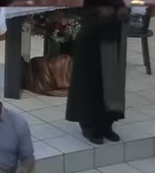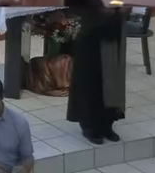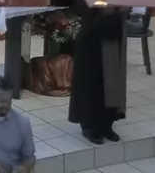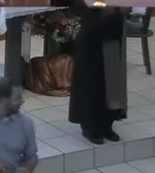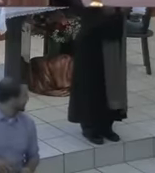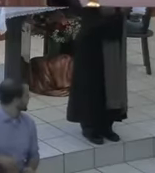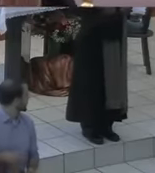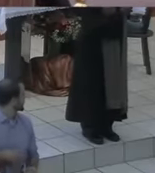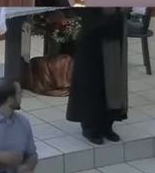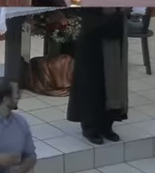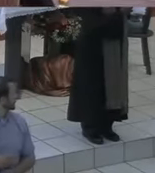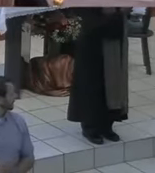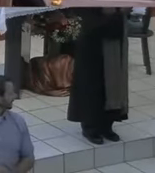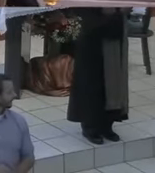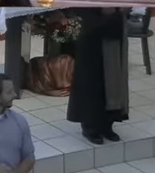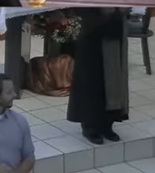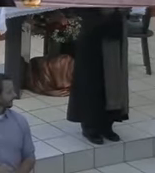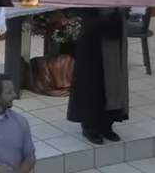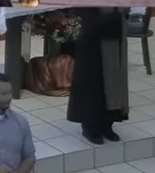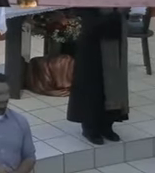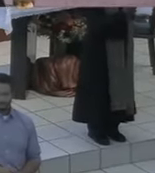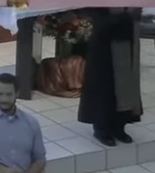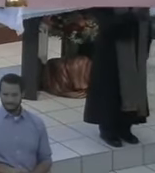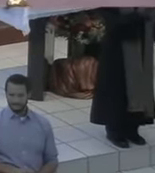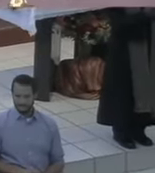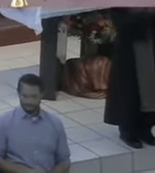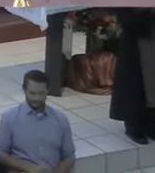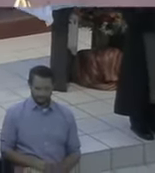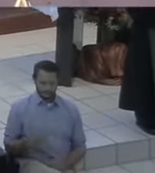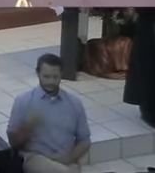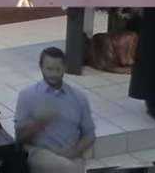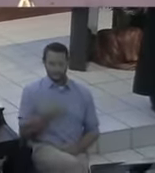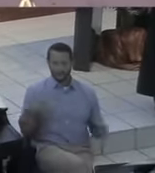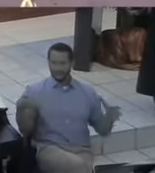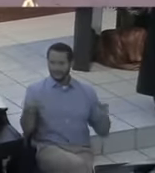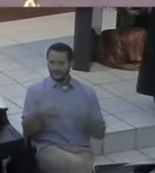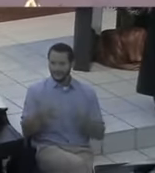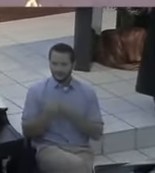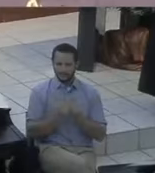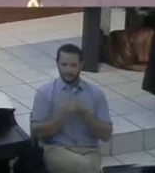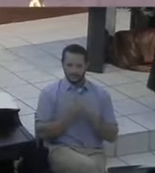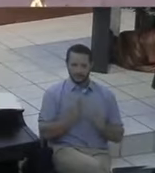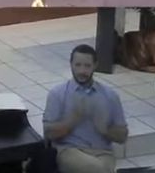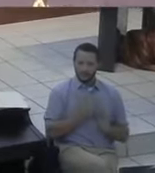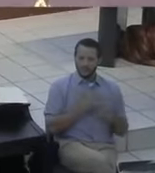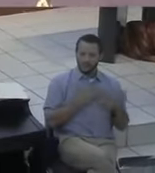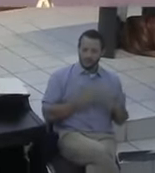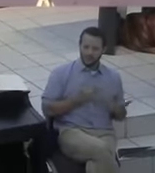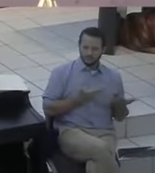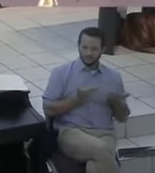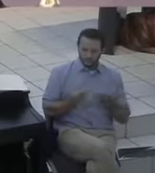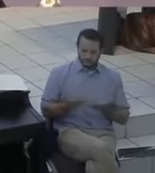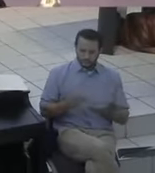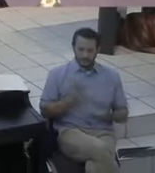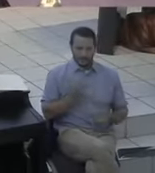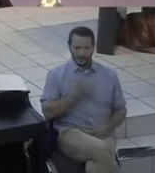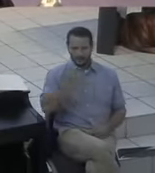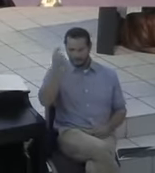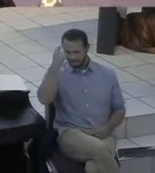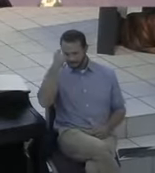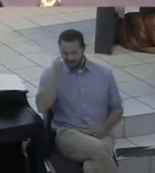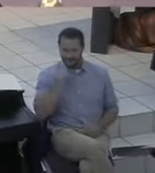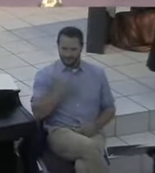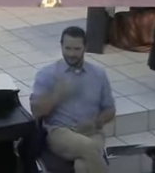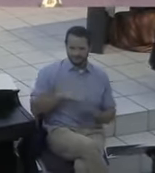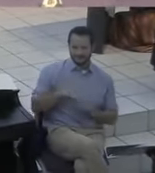We come to a time in our service where we gather together to draw our hearts and our minds and our